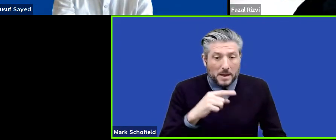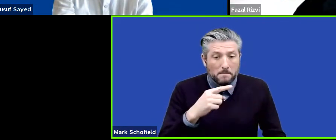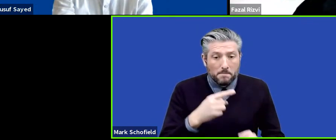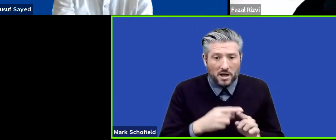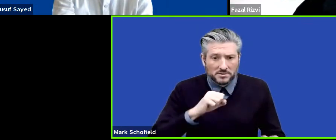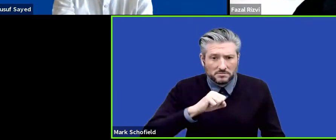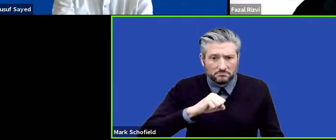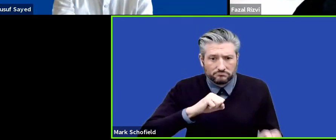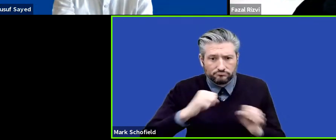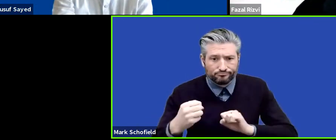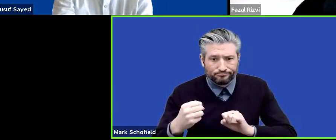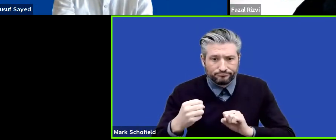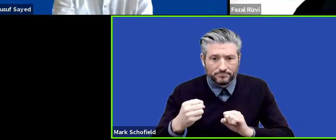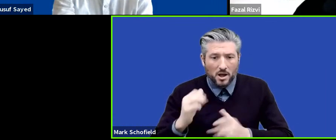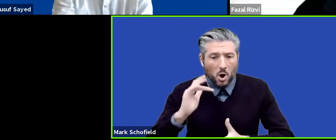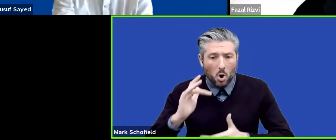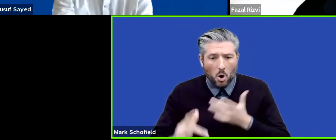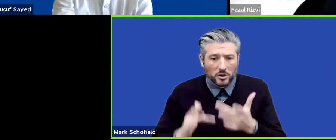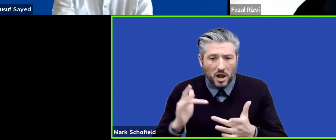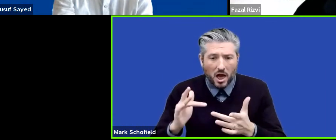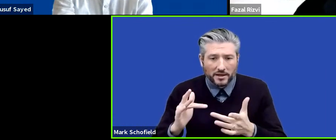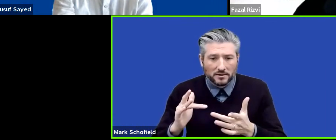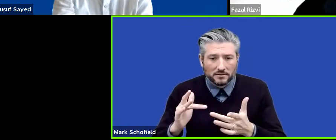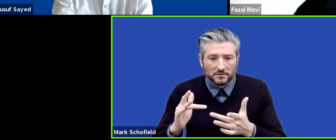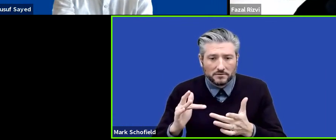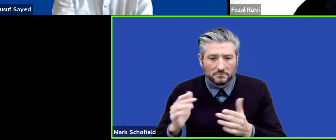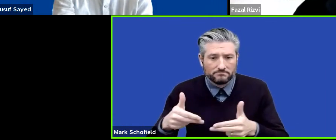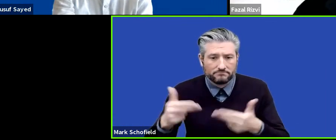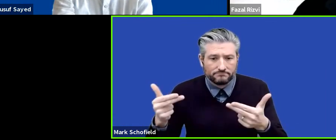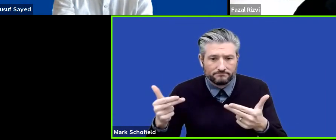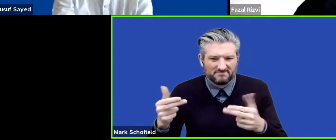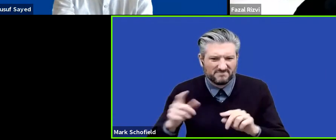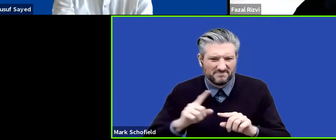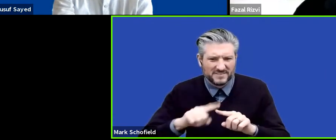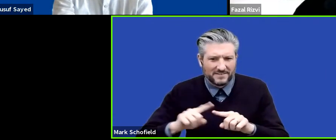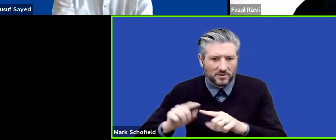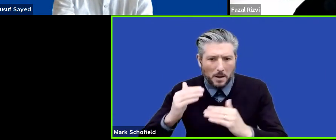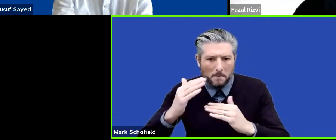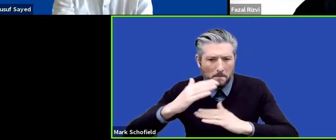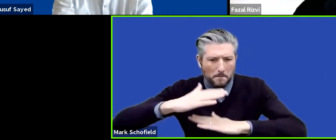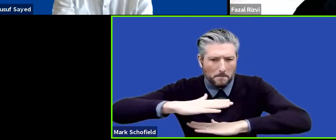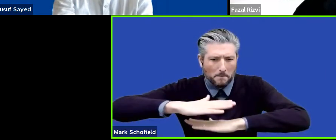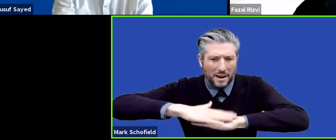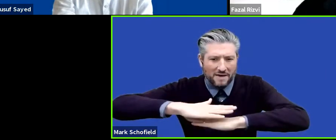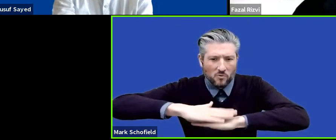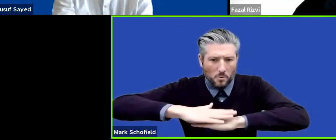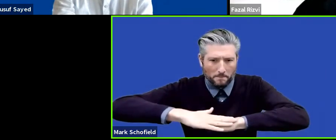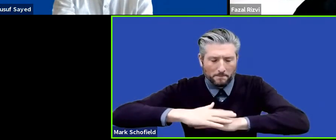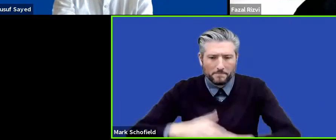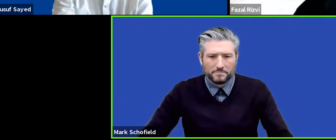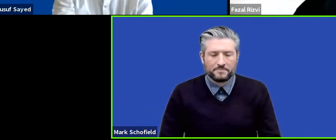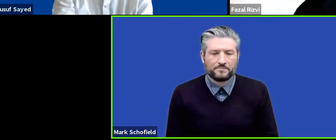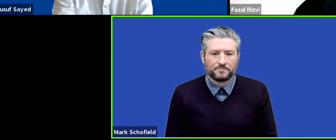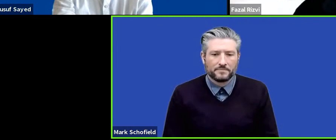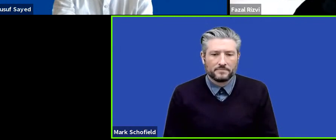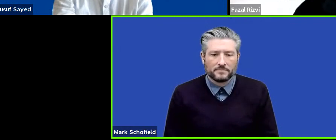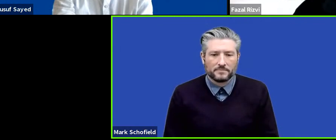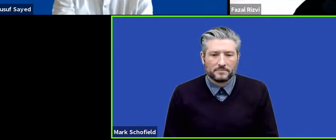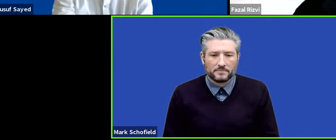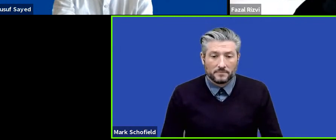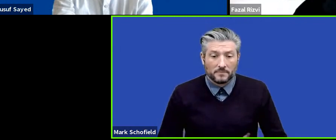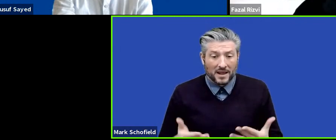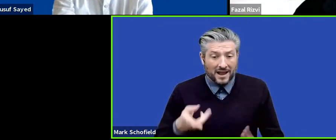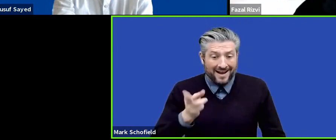moving of instruction to online platform was also predicated on assumptions of a